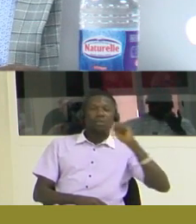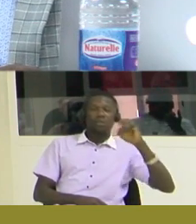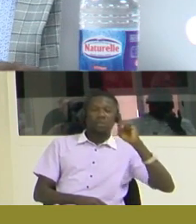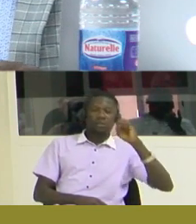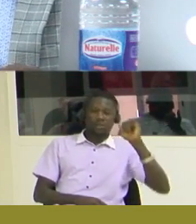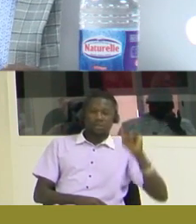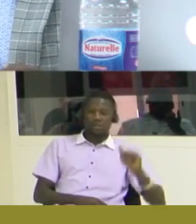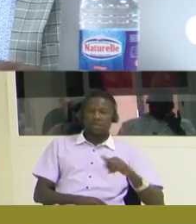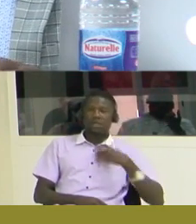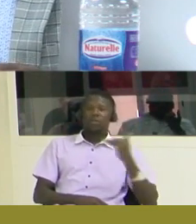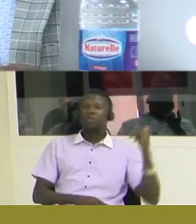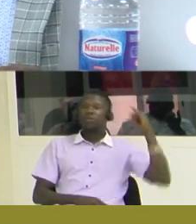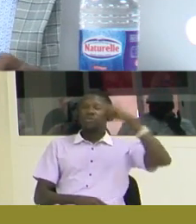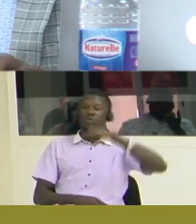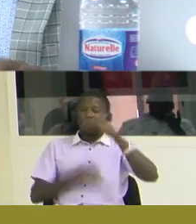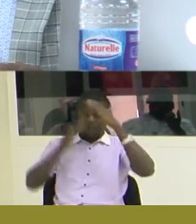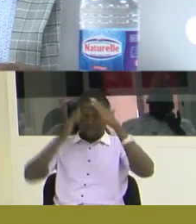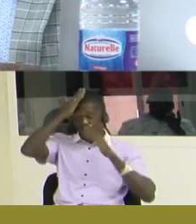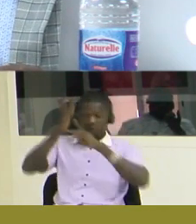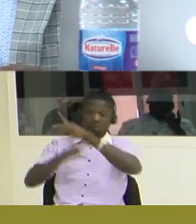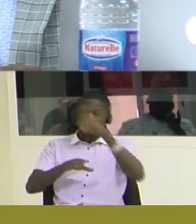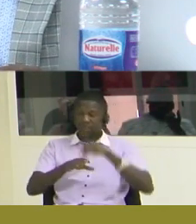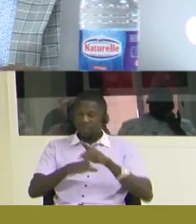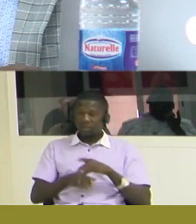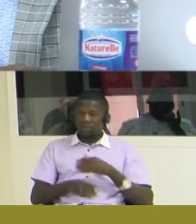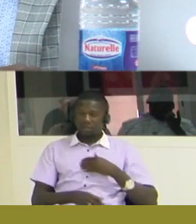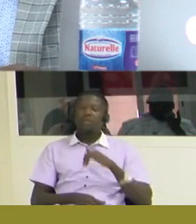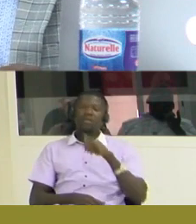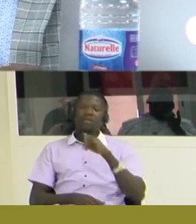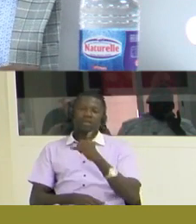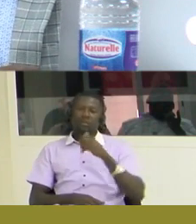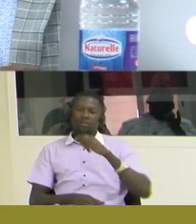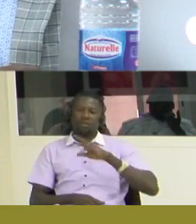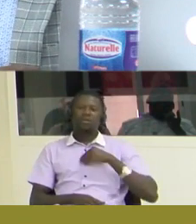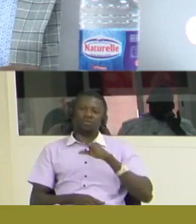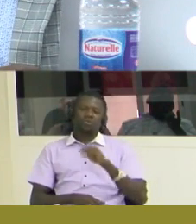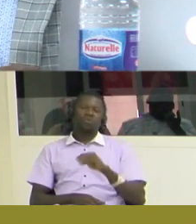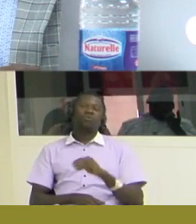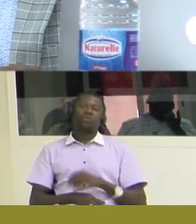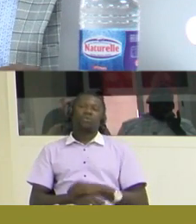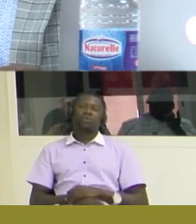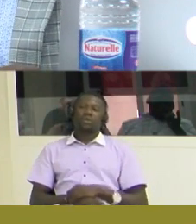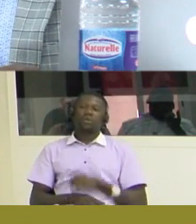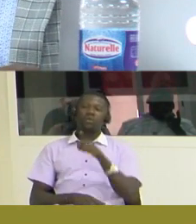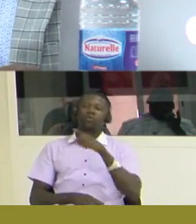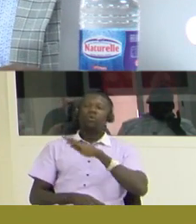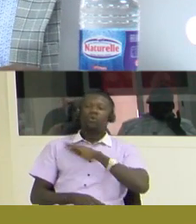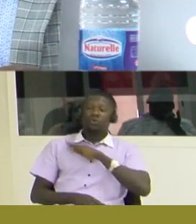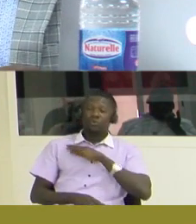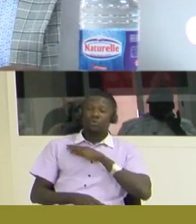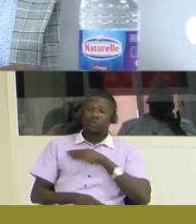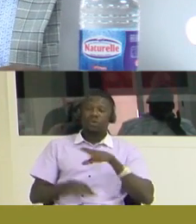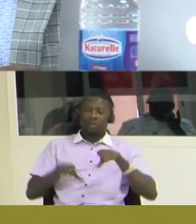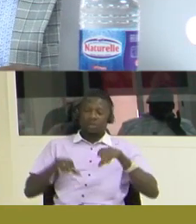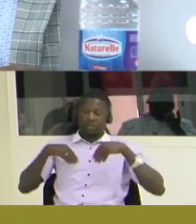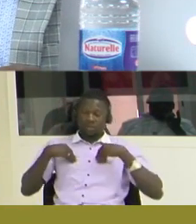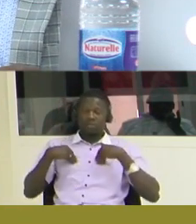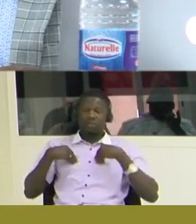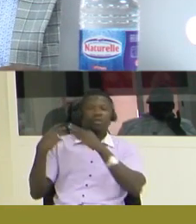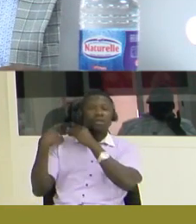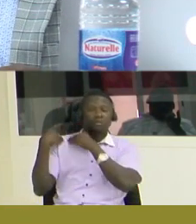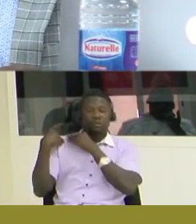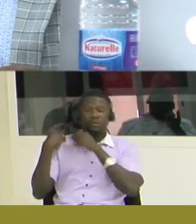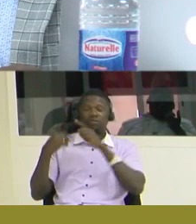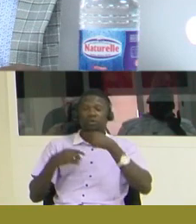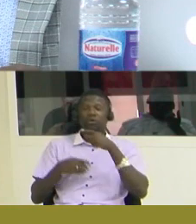also accepted responsibility for your role as a member of